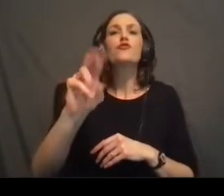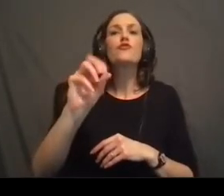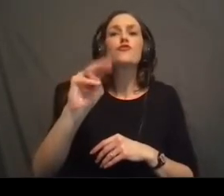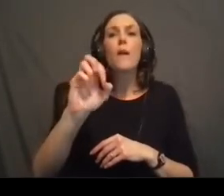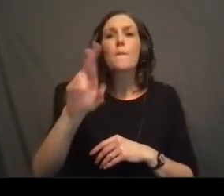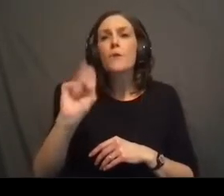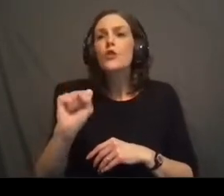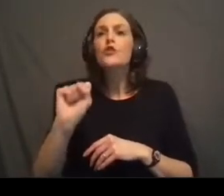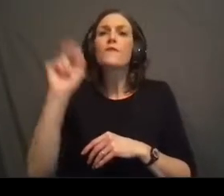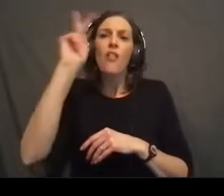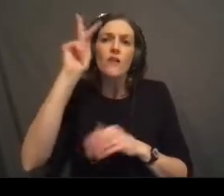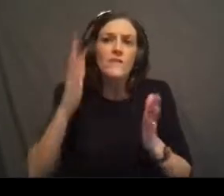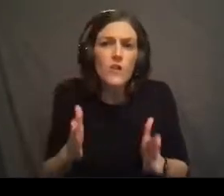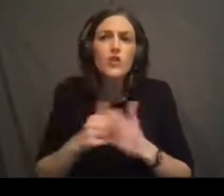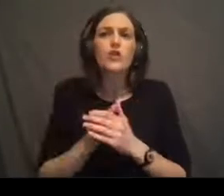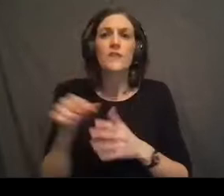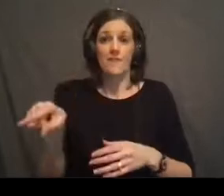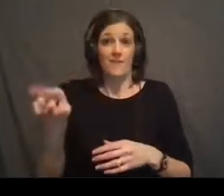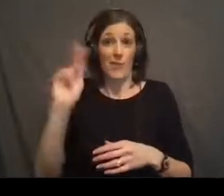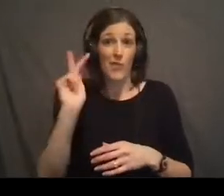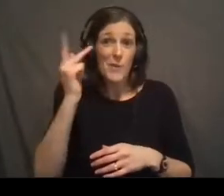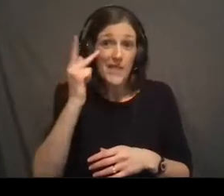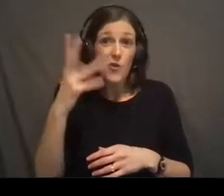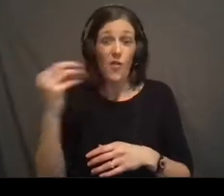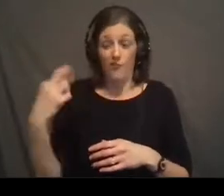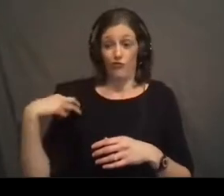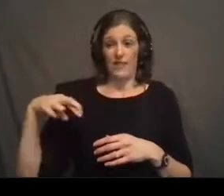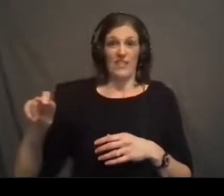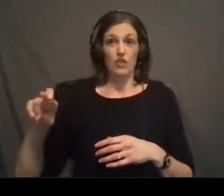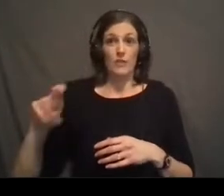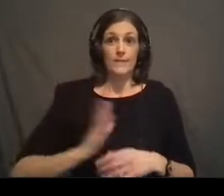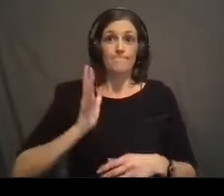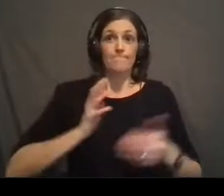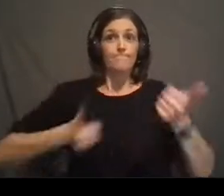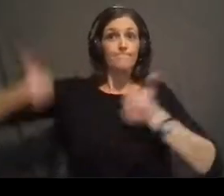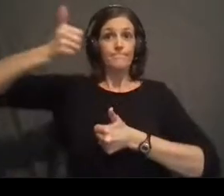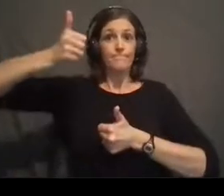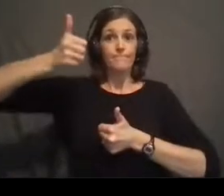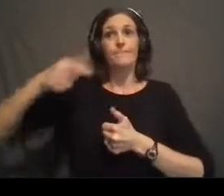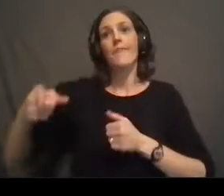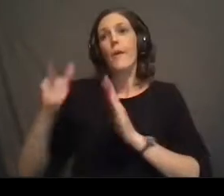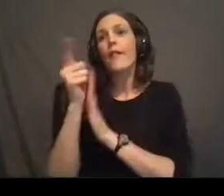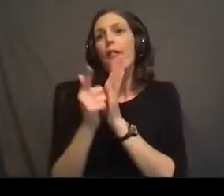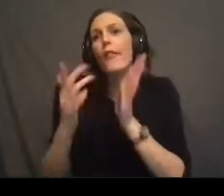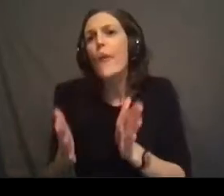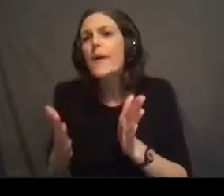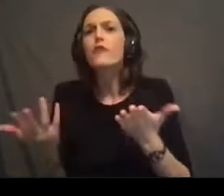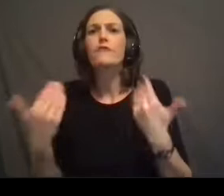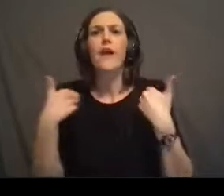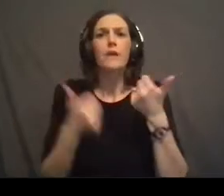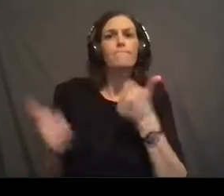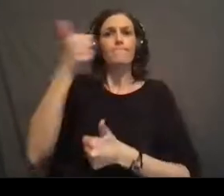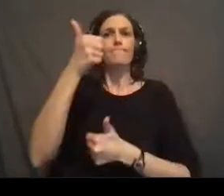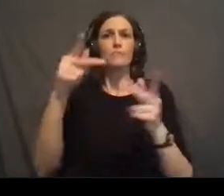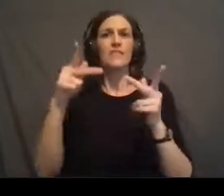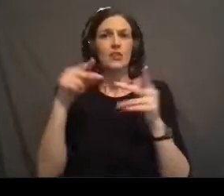of their culture. They were the political and religious elite. They were lawyers. They had prominent positions